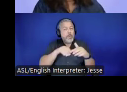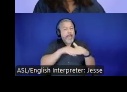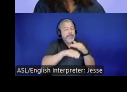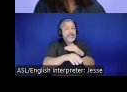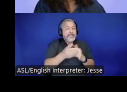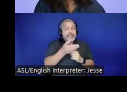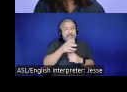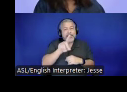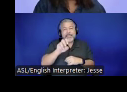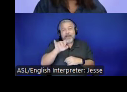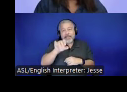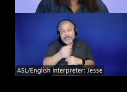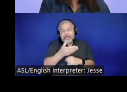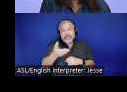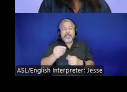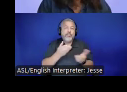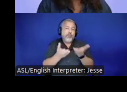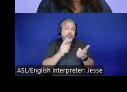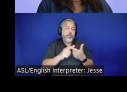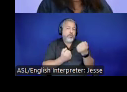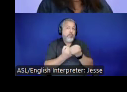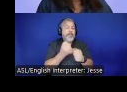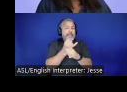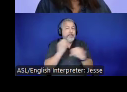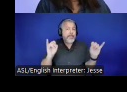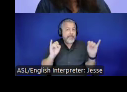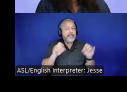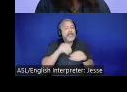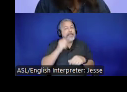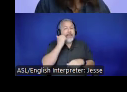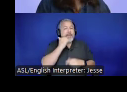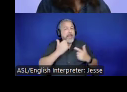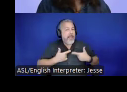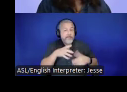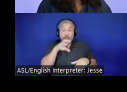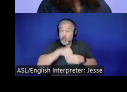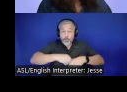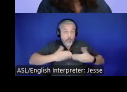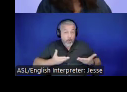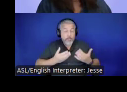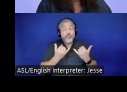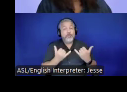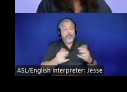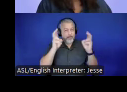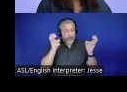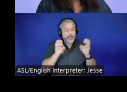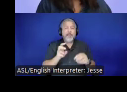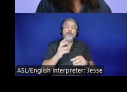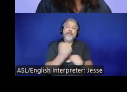and services that support independence in everyday life, including today's topic, employment.